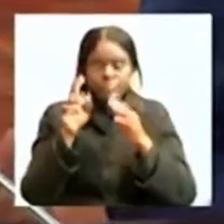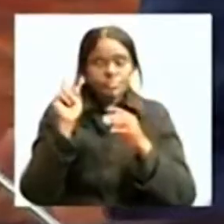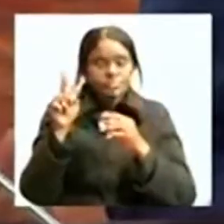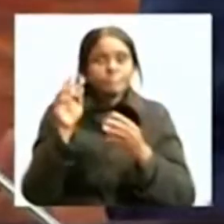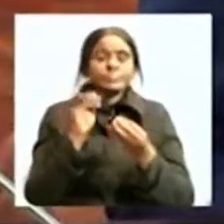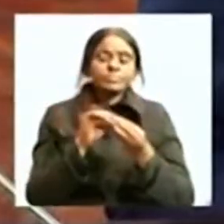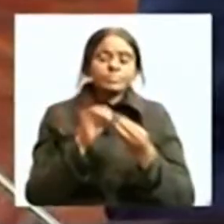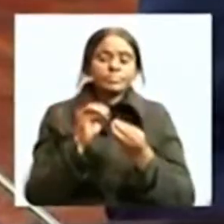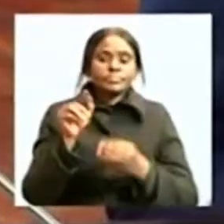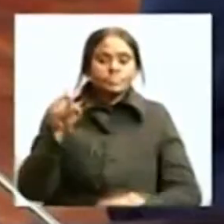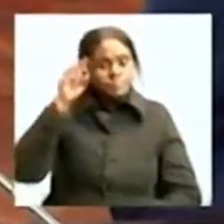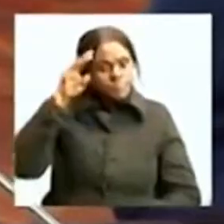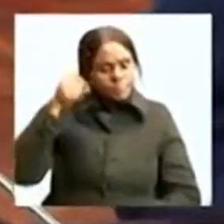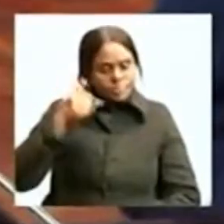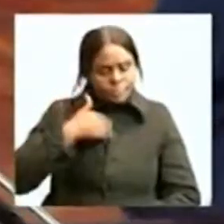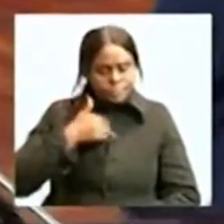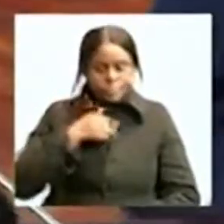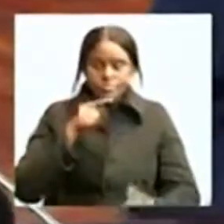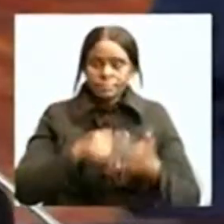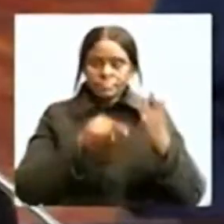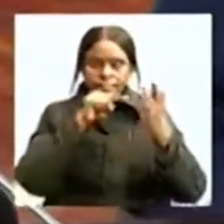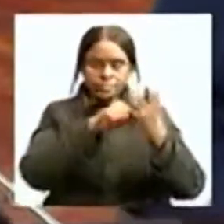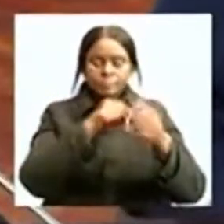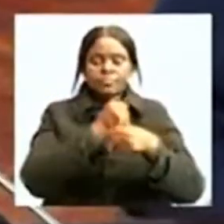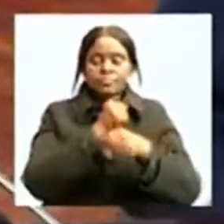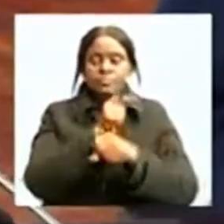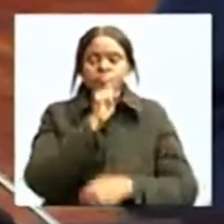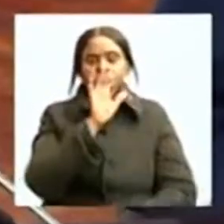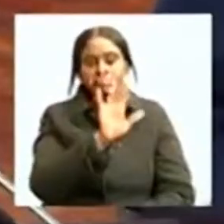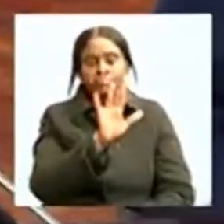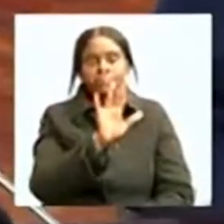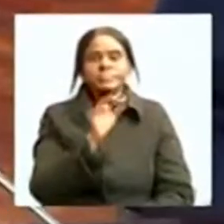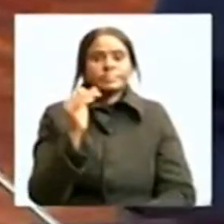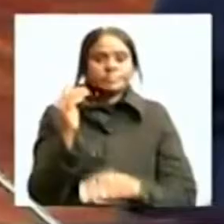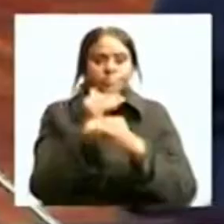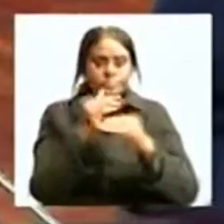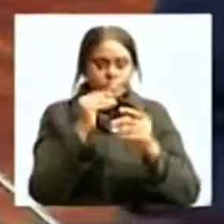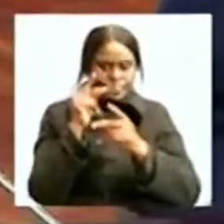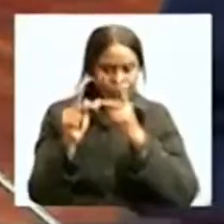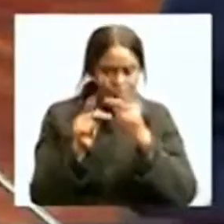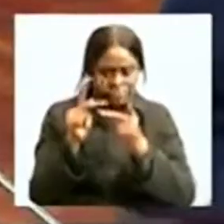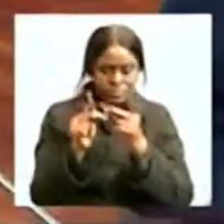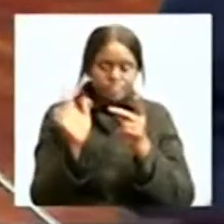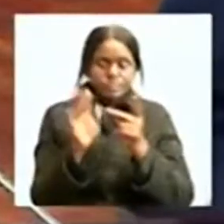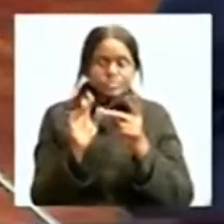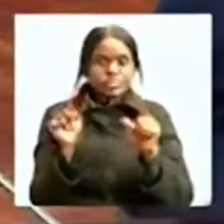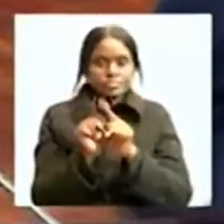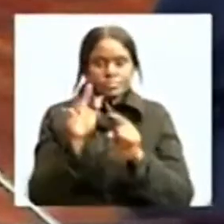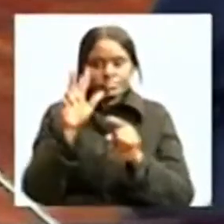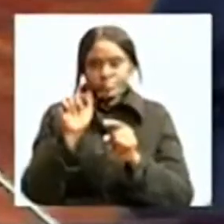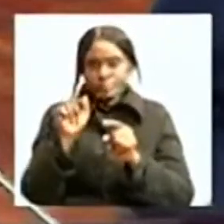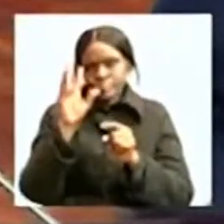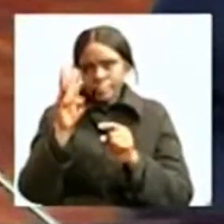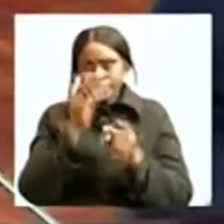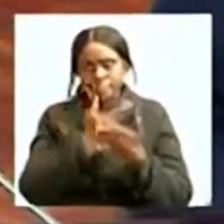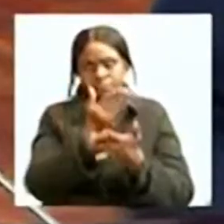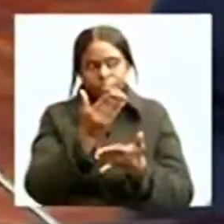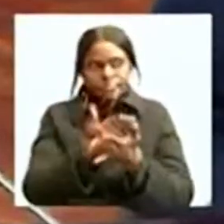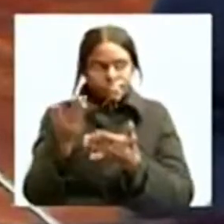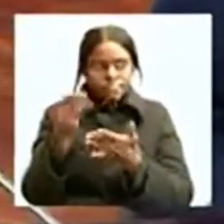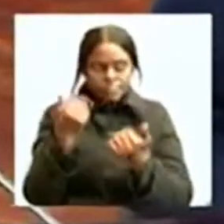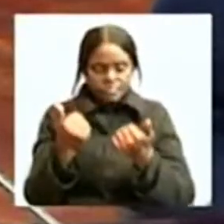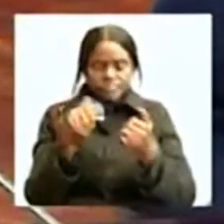Furthermore, the Ministry undertakes spot checks to ensure compliance with set standards and procedures. 3.6 Procurement and